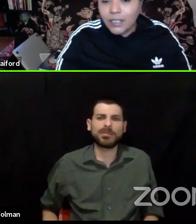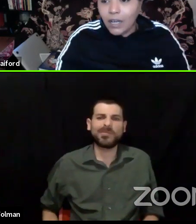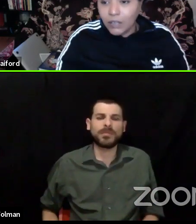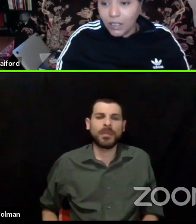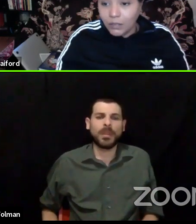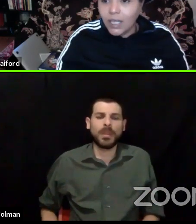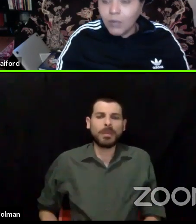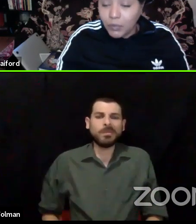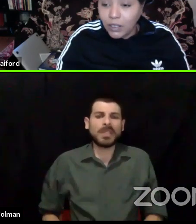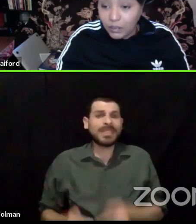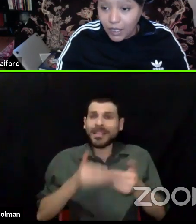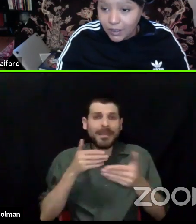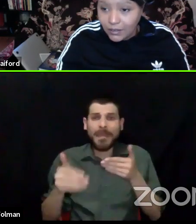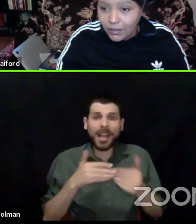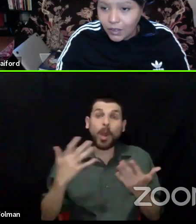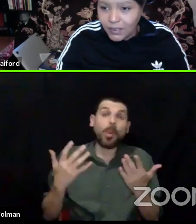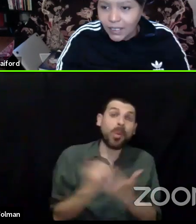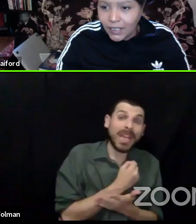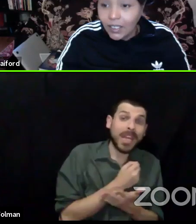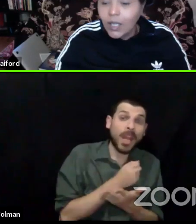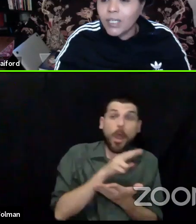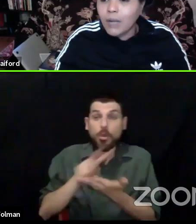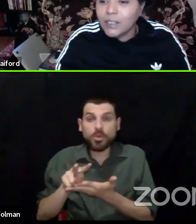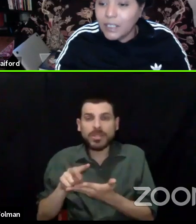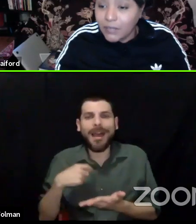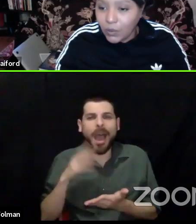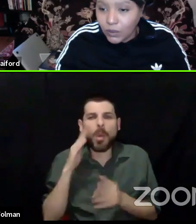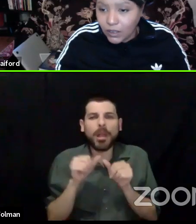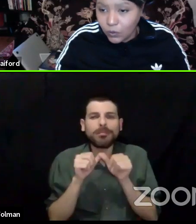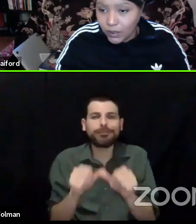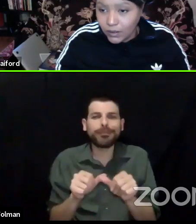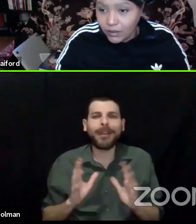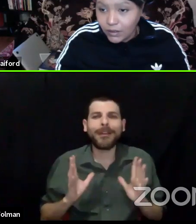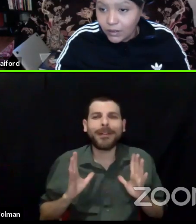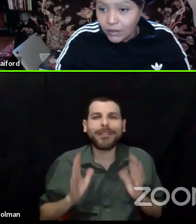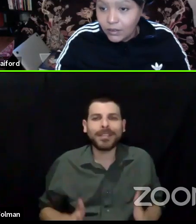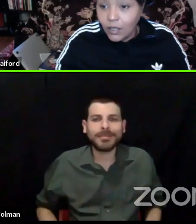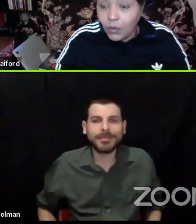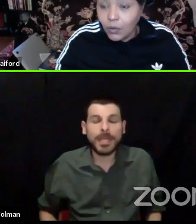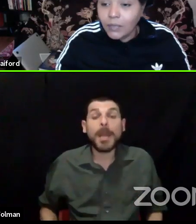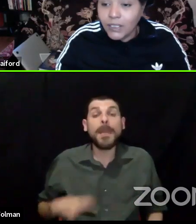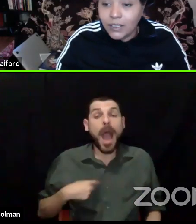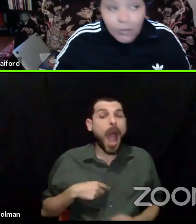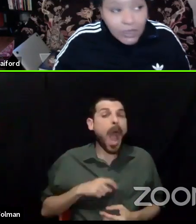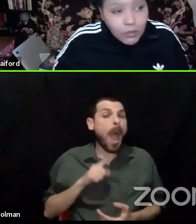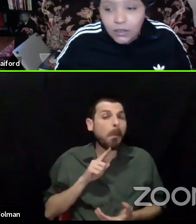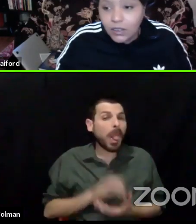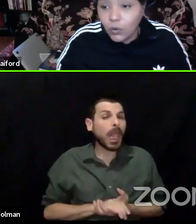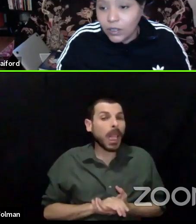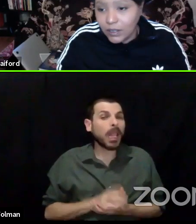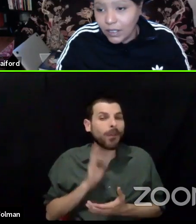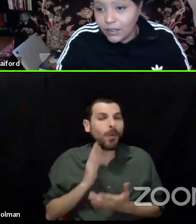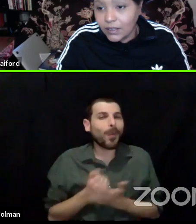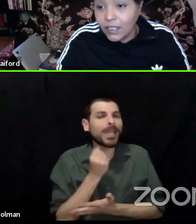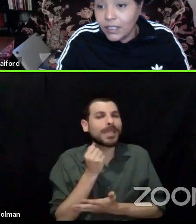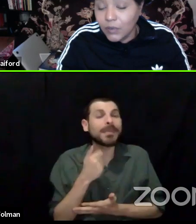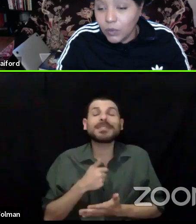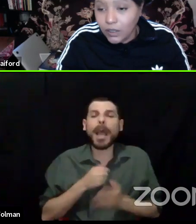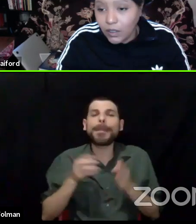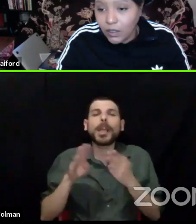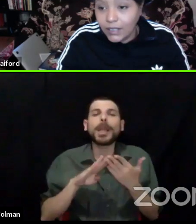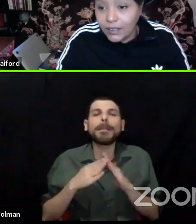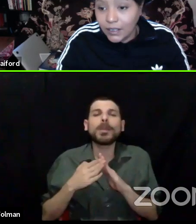however the outcome is, I'm gonna be all right. You know what I'm saying? But I believe that we're gonna win. You know why? Because I'm a community organizer. And